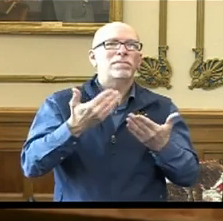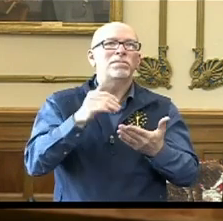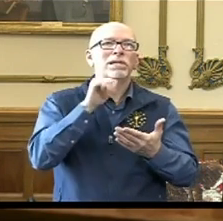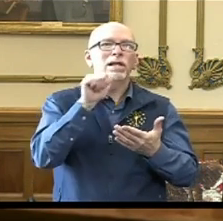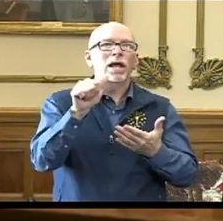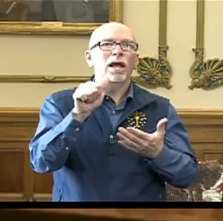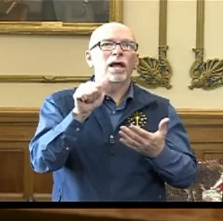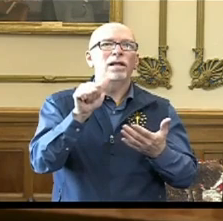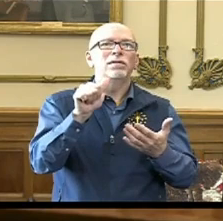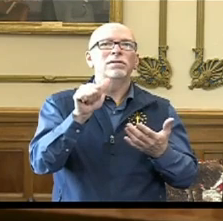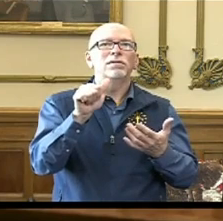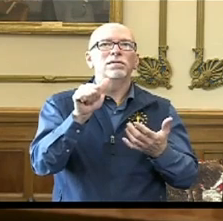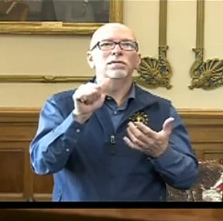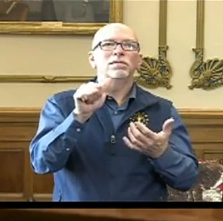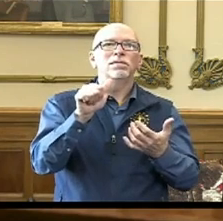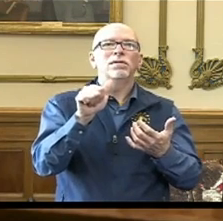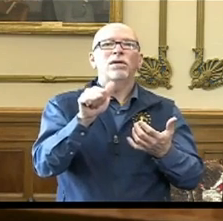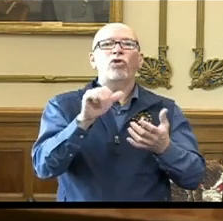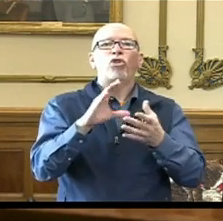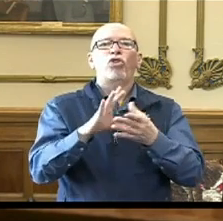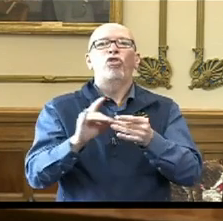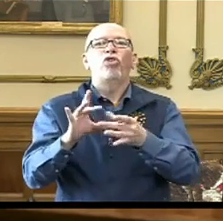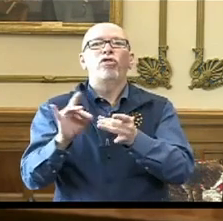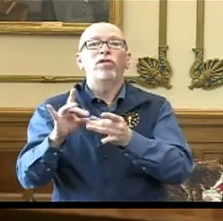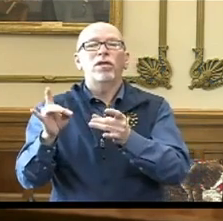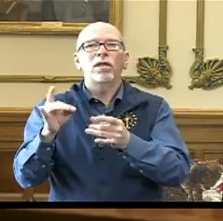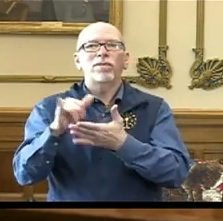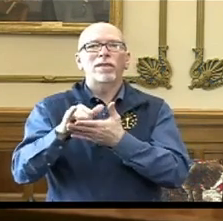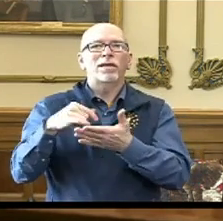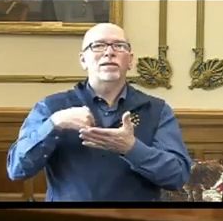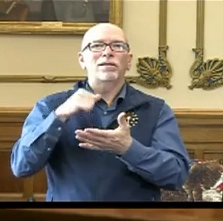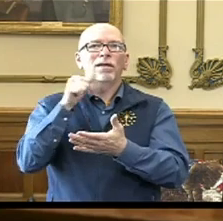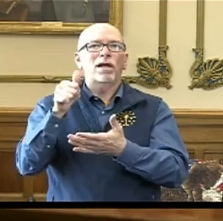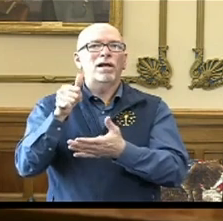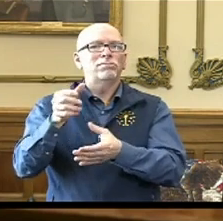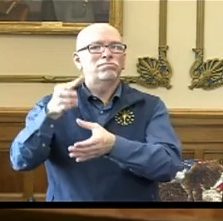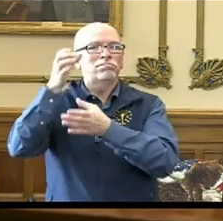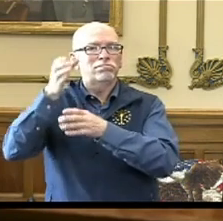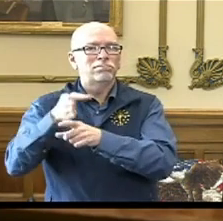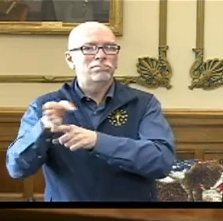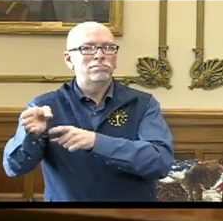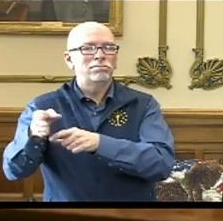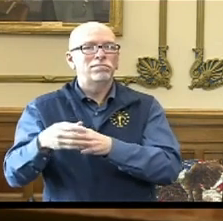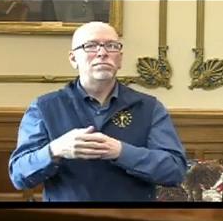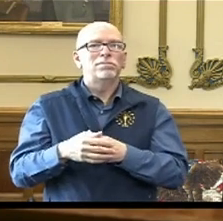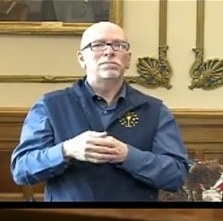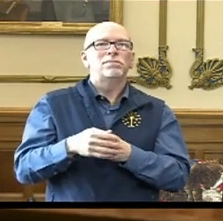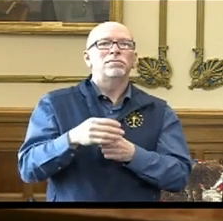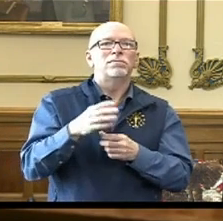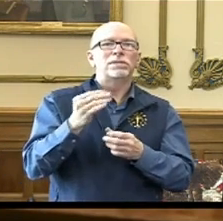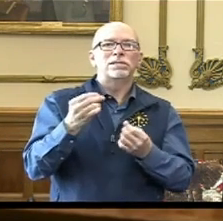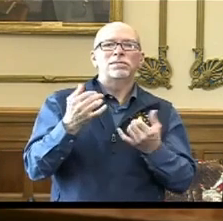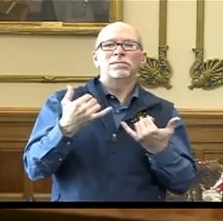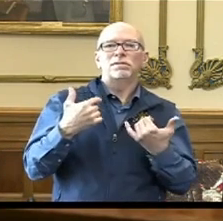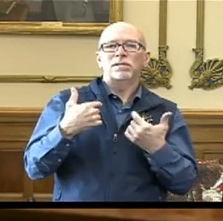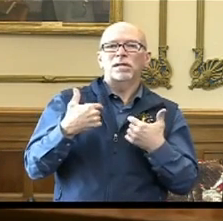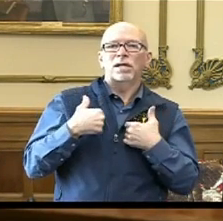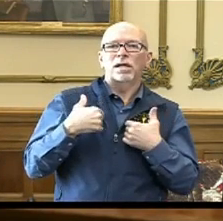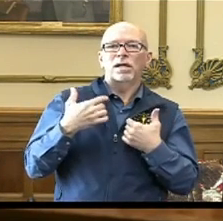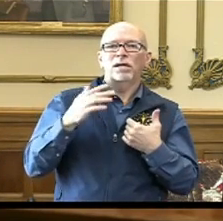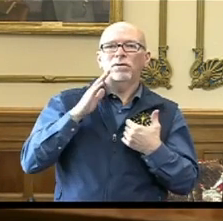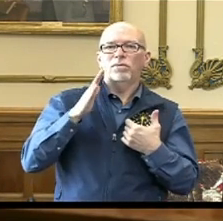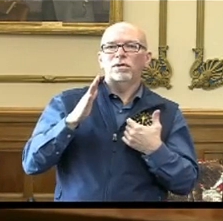venture into areas that you may not know a lot about. And here I would defer